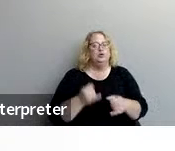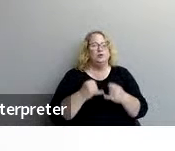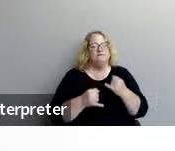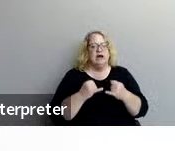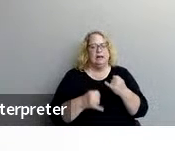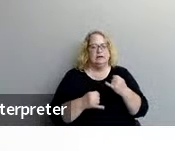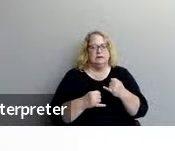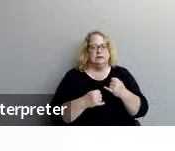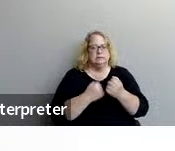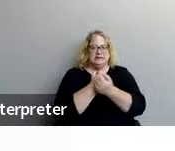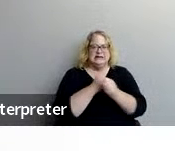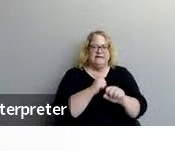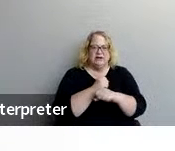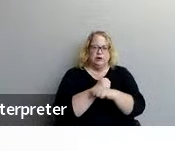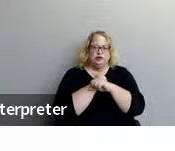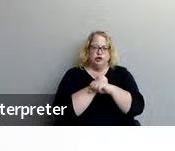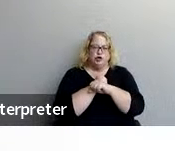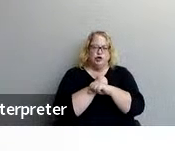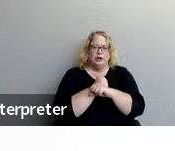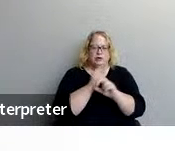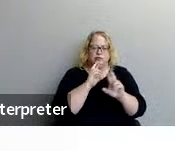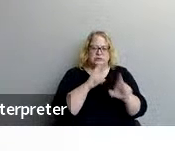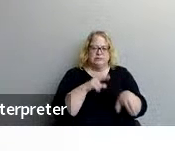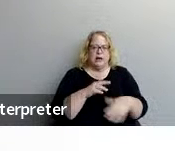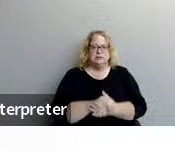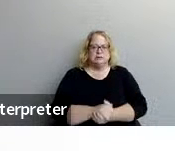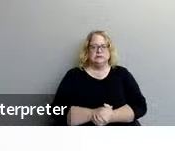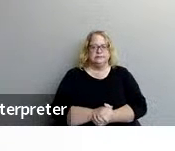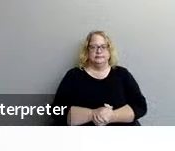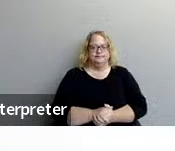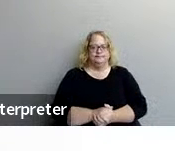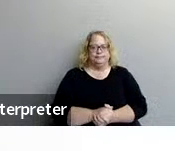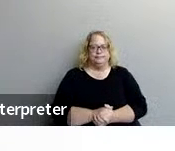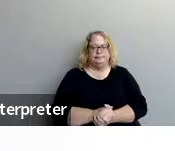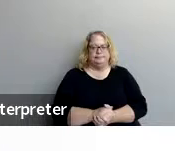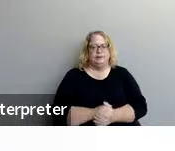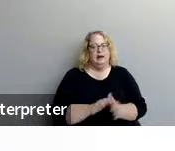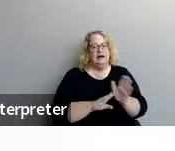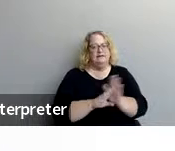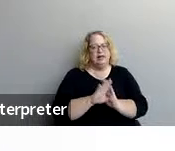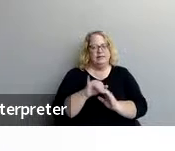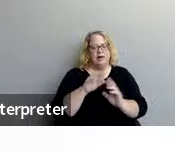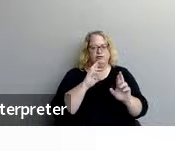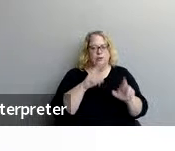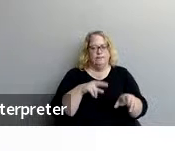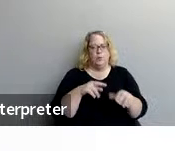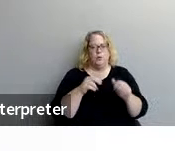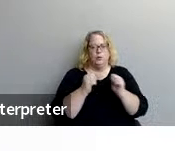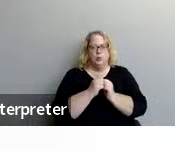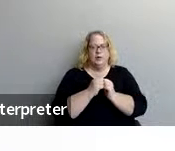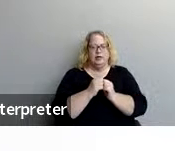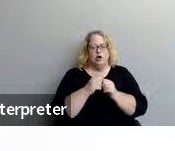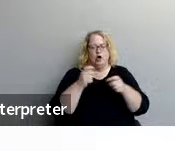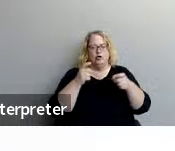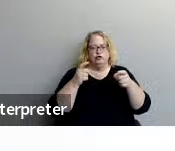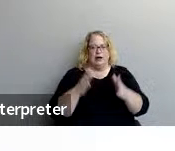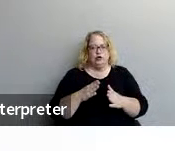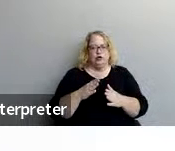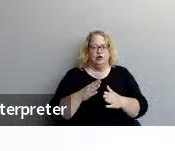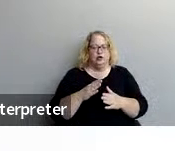So finally, safety and security response. I developed this report in close cooperation with